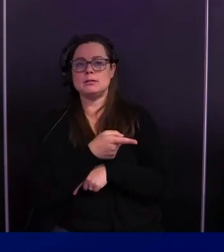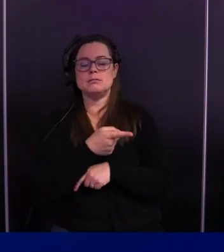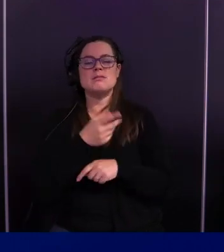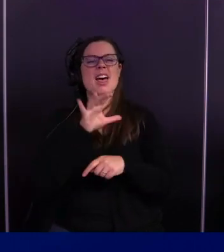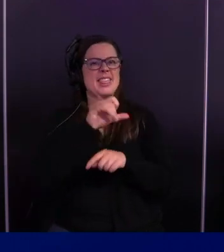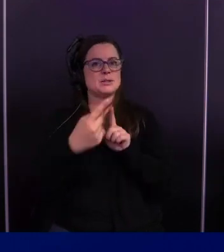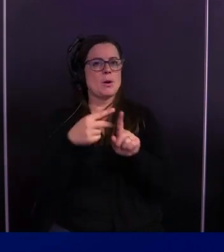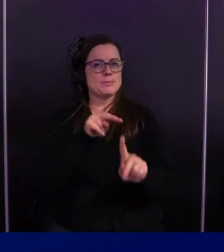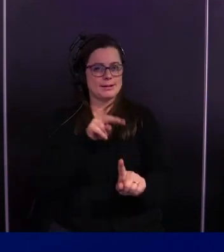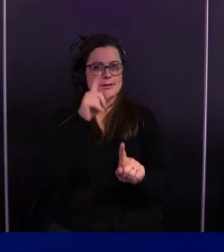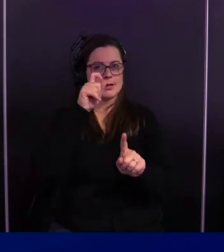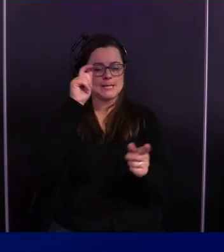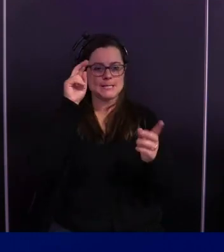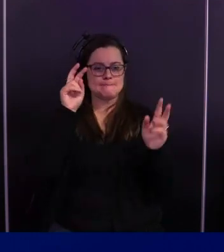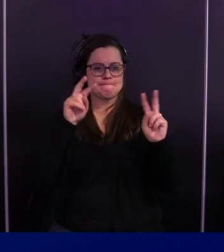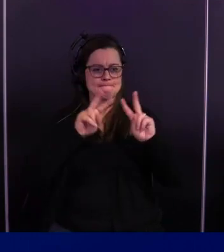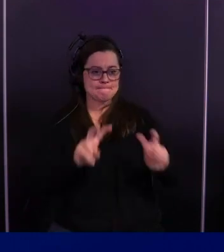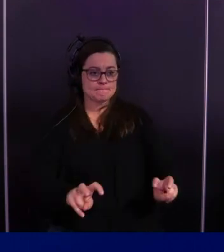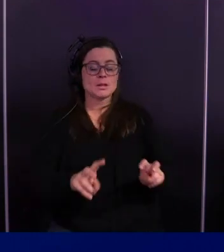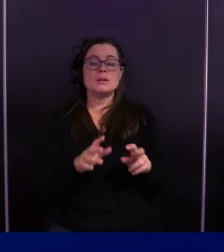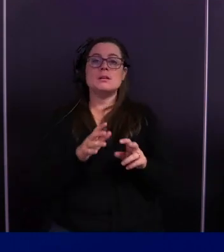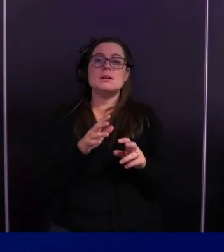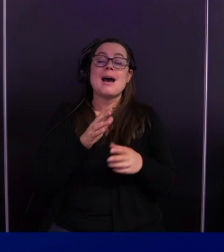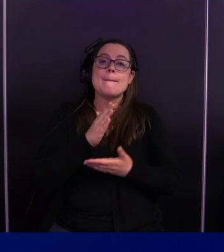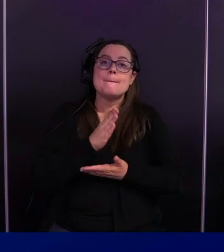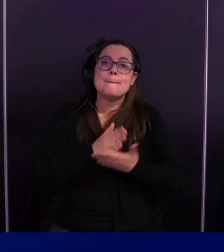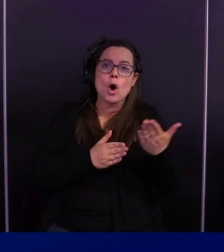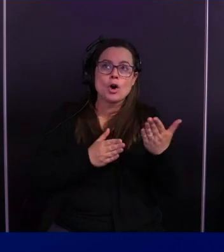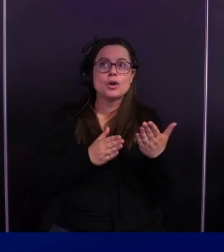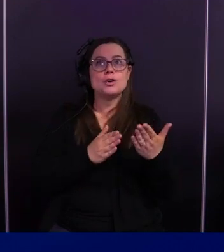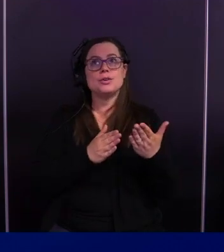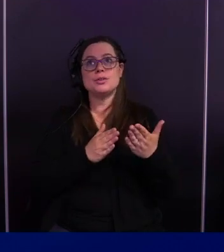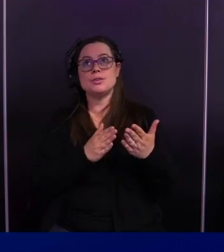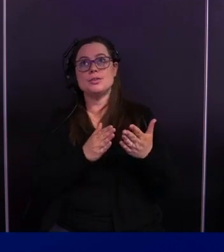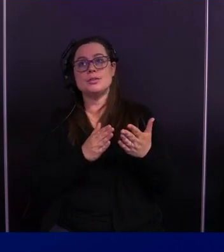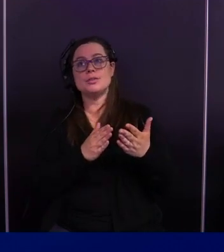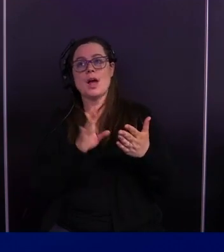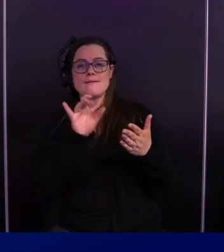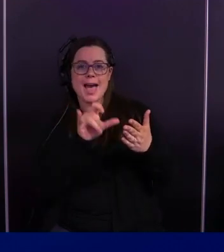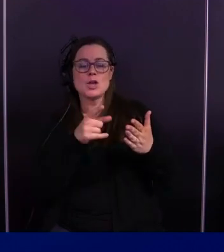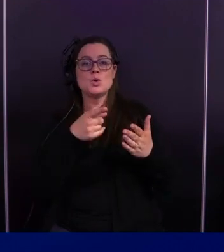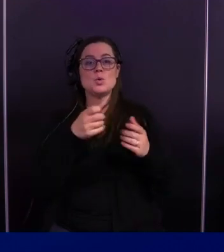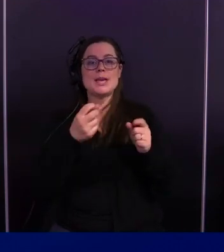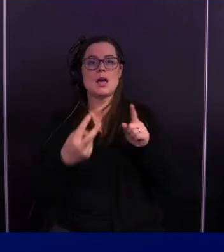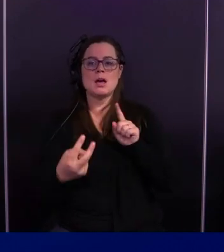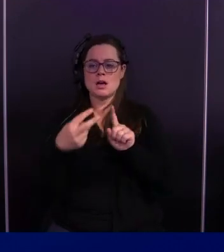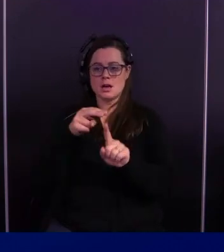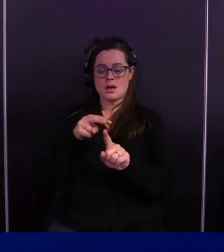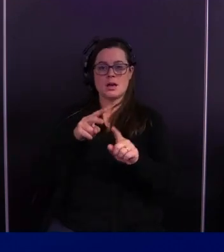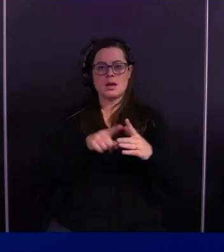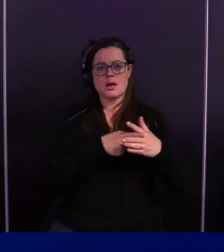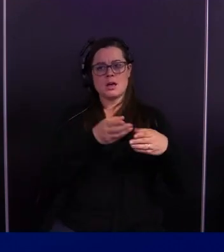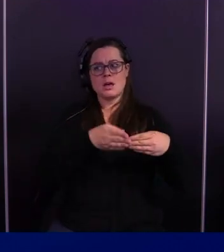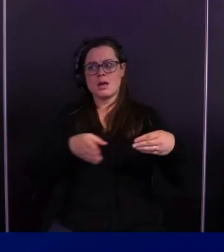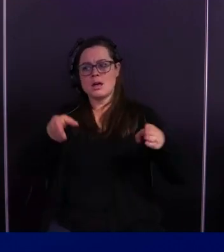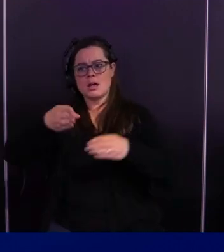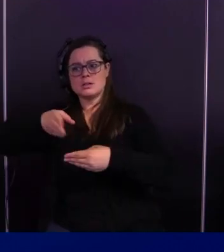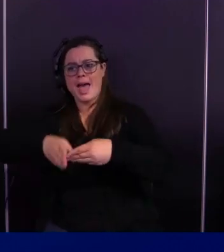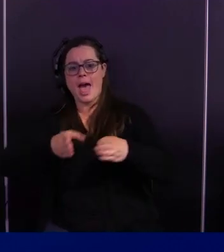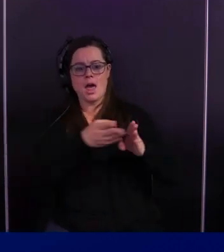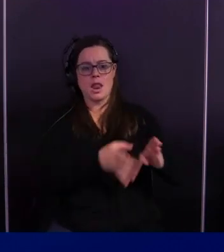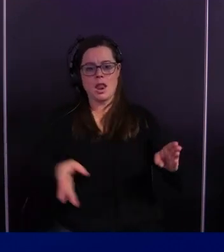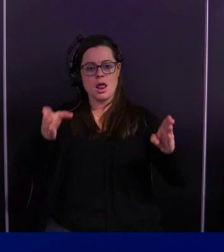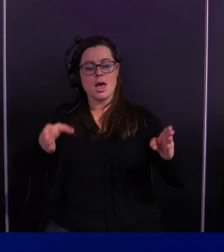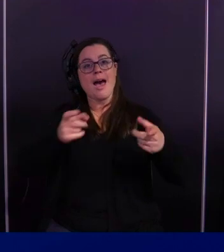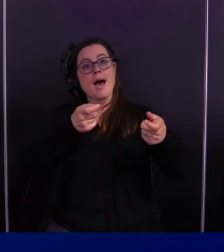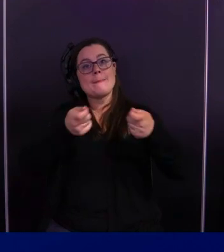think there is a piece in that where you can look at it from a life cycle perspective around how you manage your logs. So